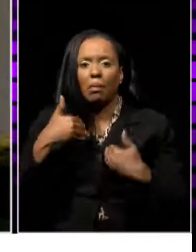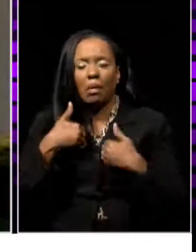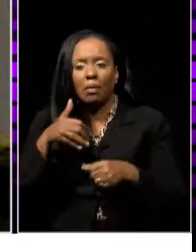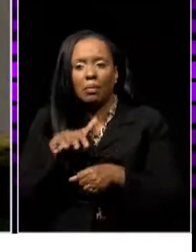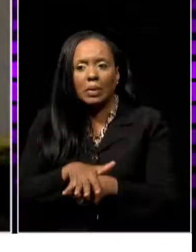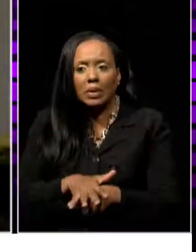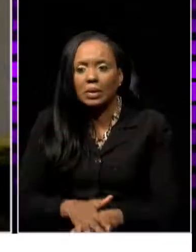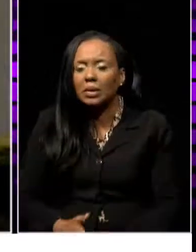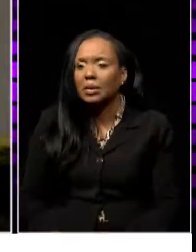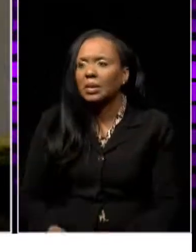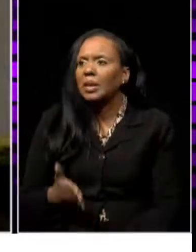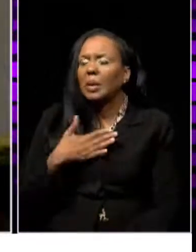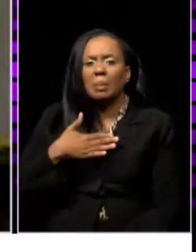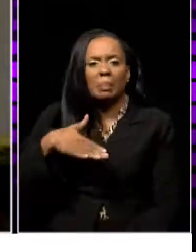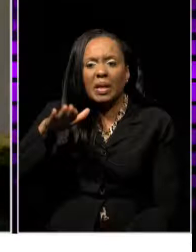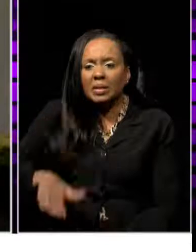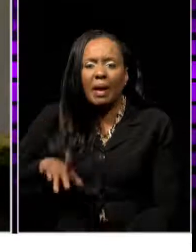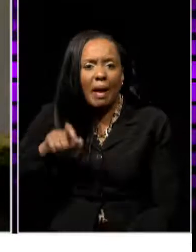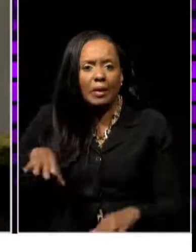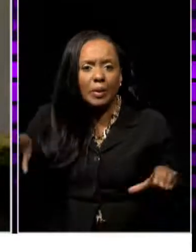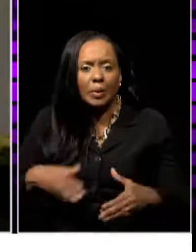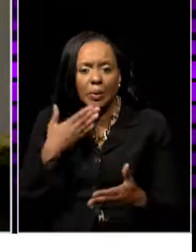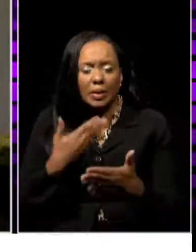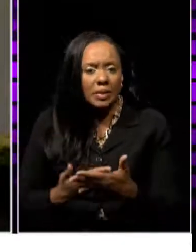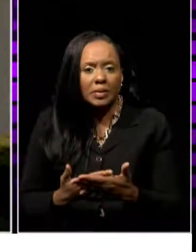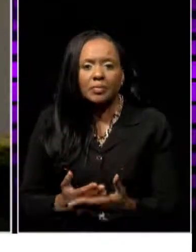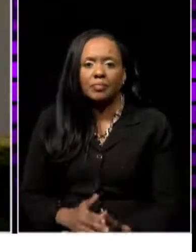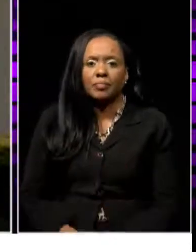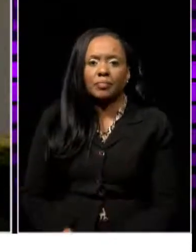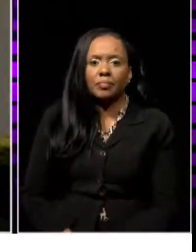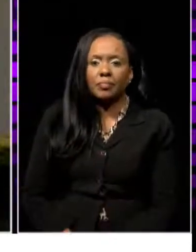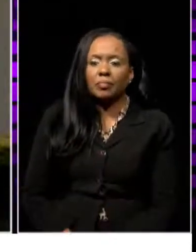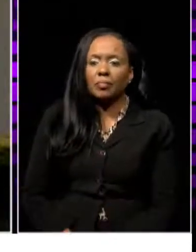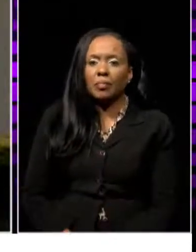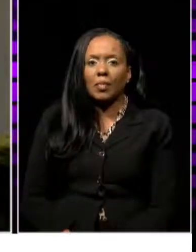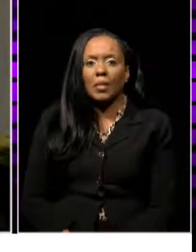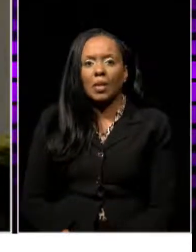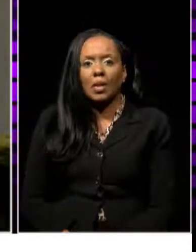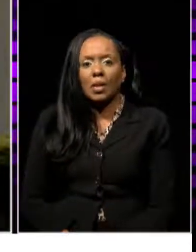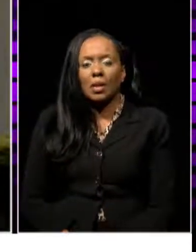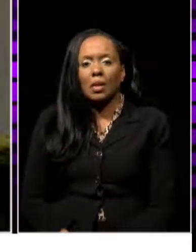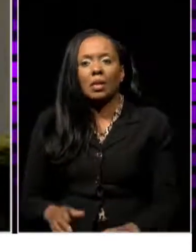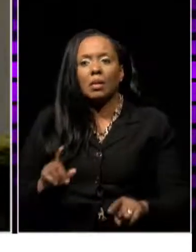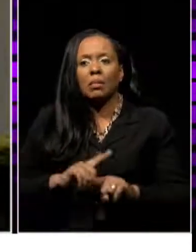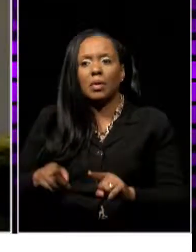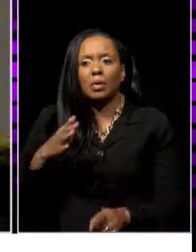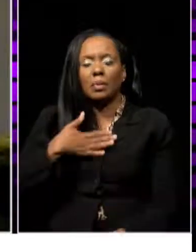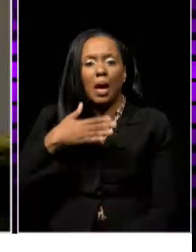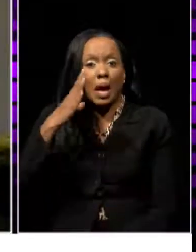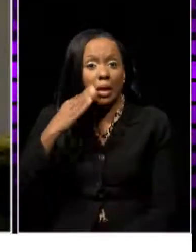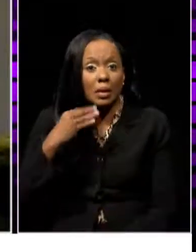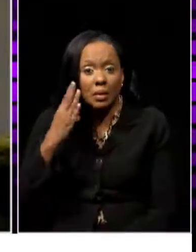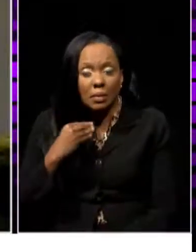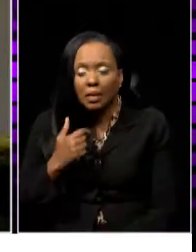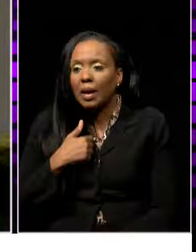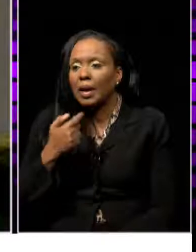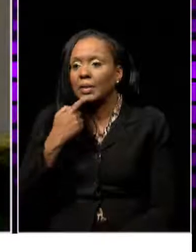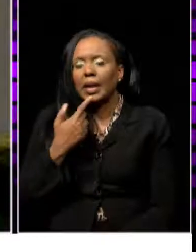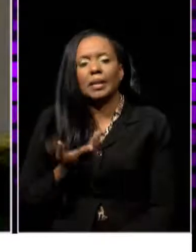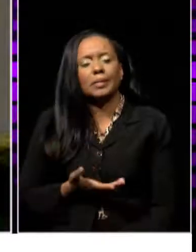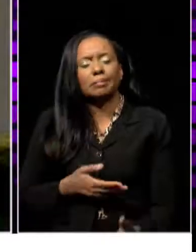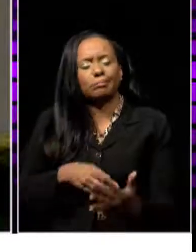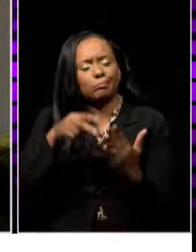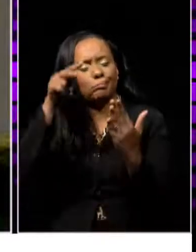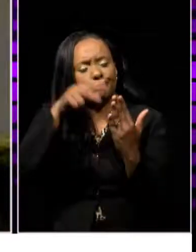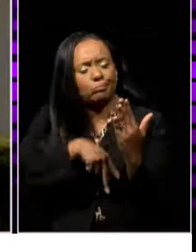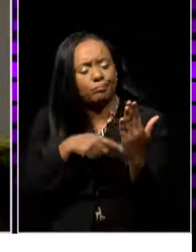my child has to do good, and we're going to get those pressures. But if, like, I've had the experience with formative assessment where I went through and I said, look,